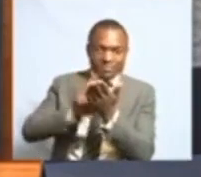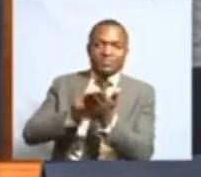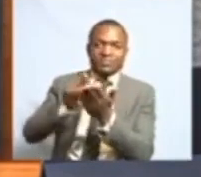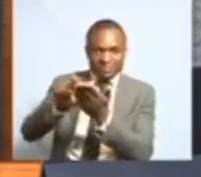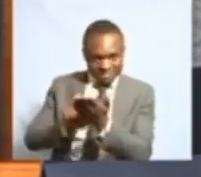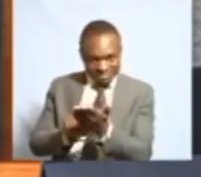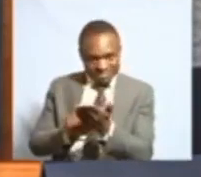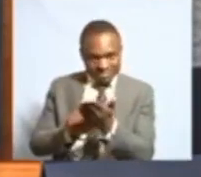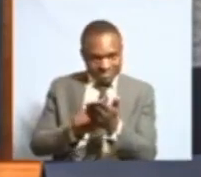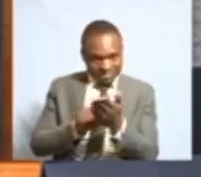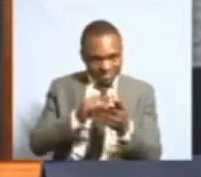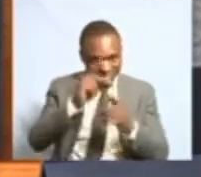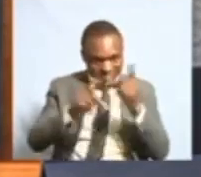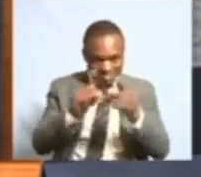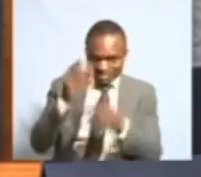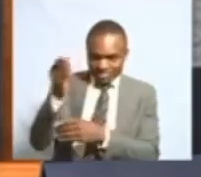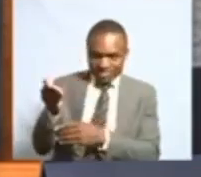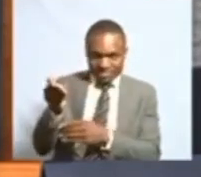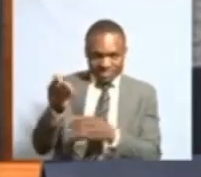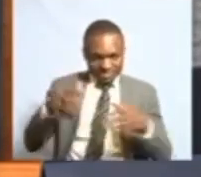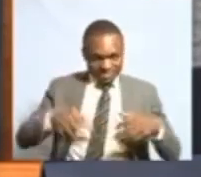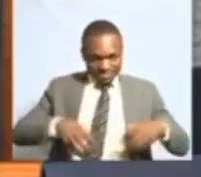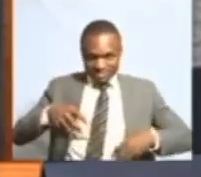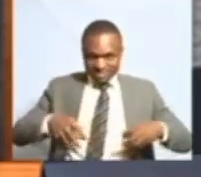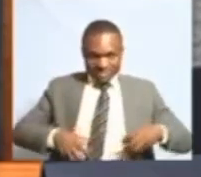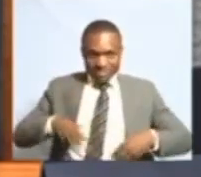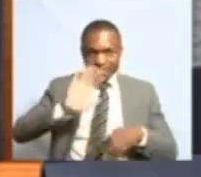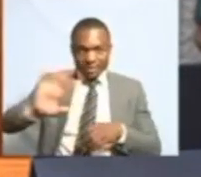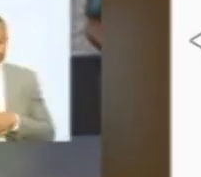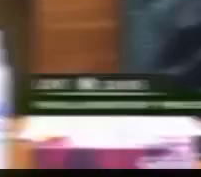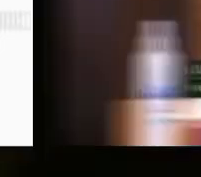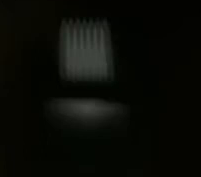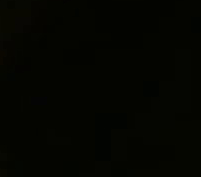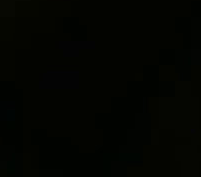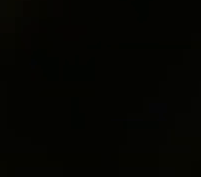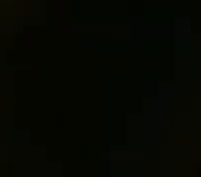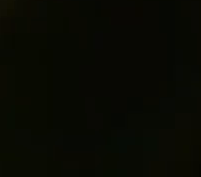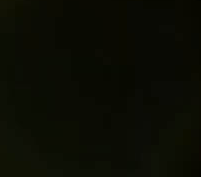orders in terms of processing that complaint. That is my order.